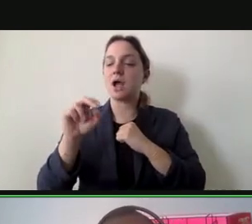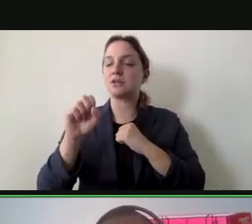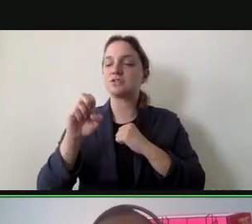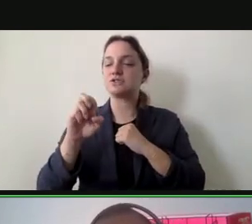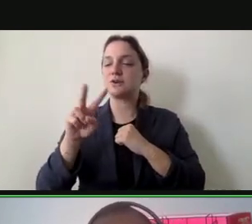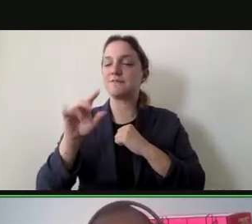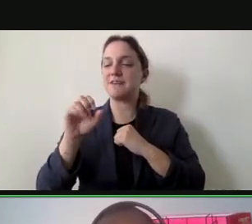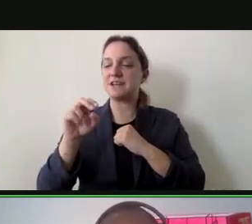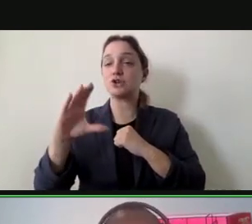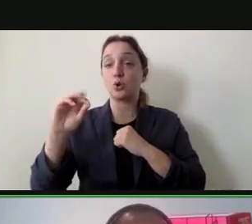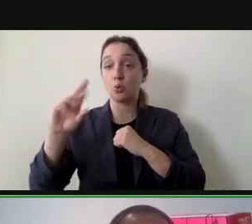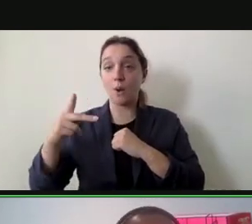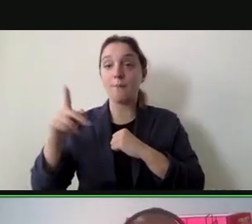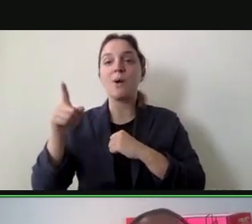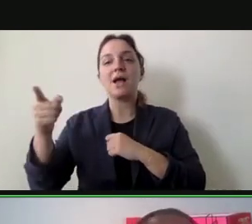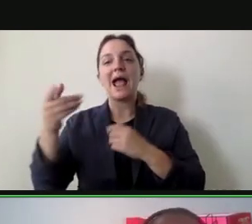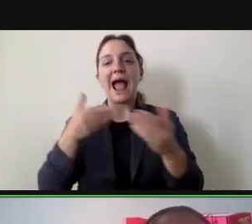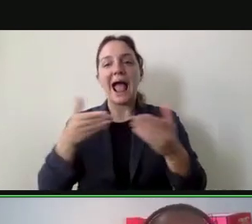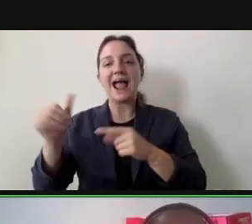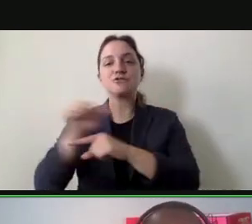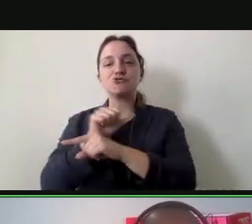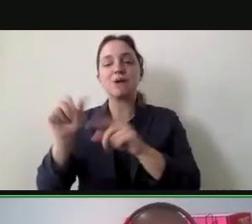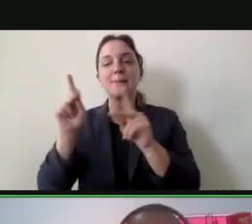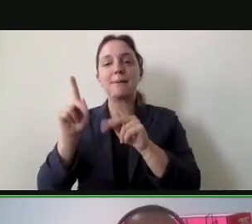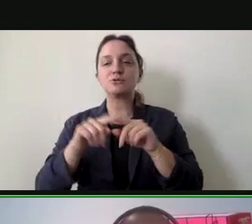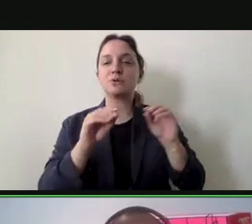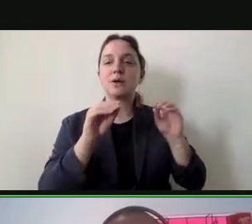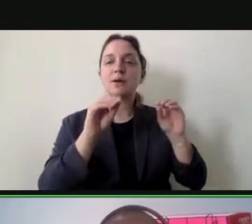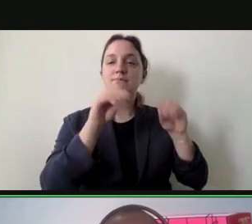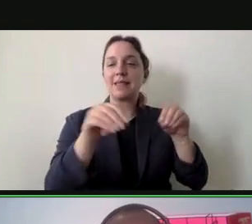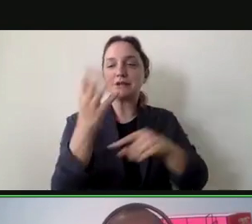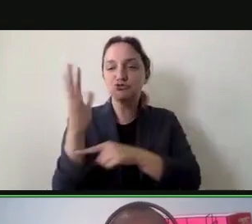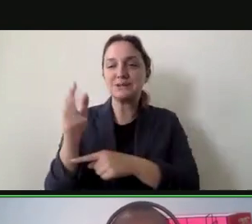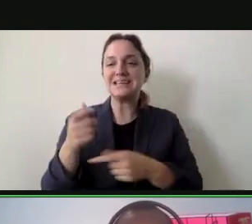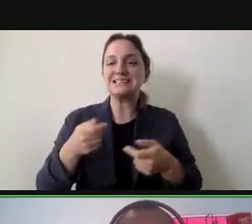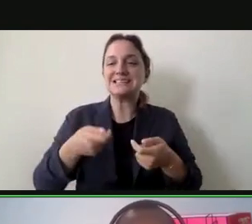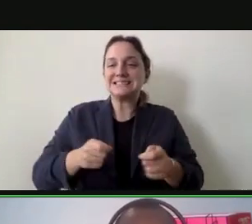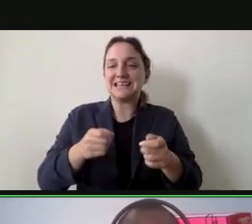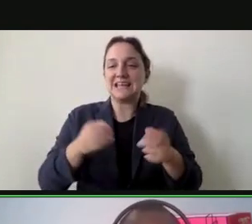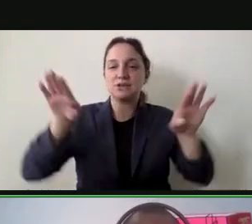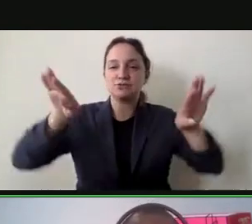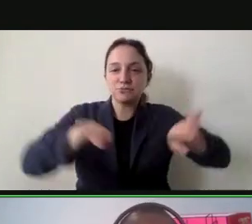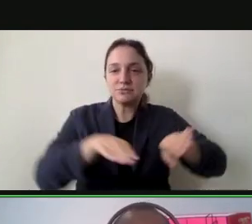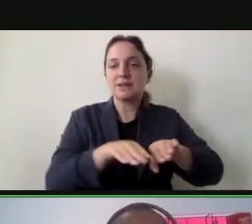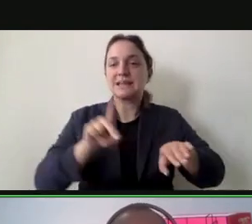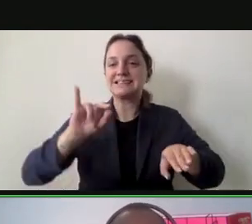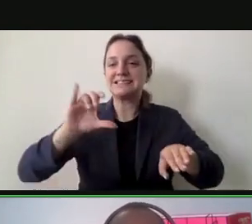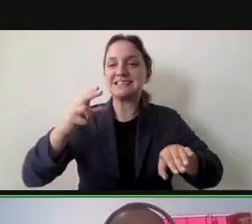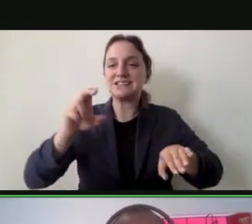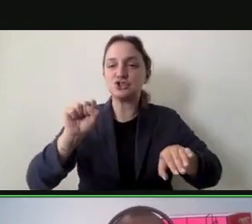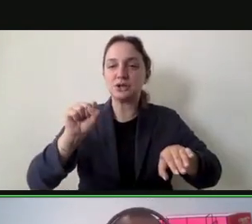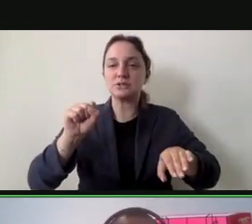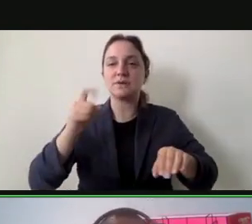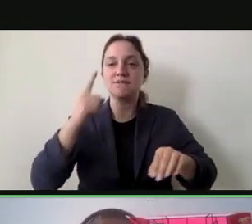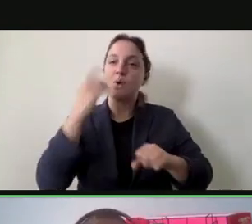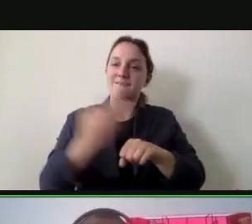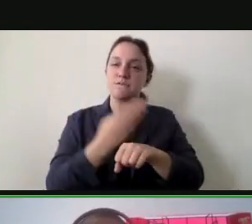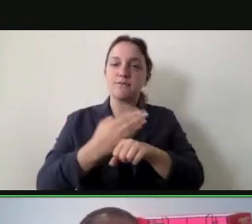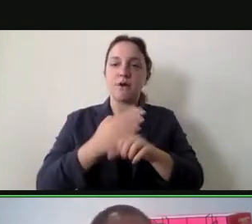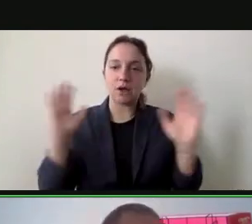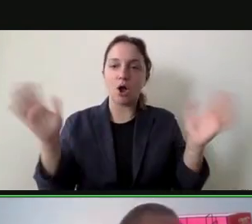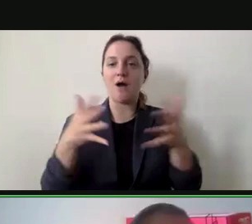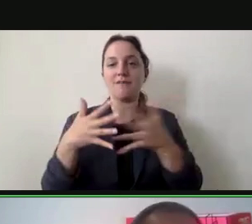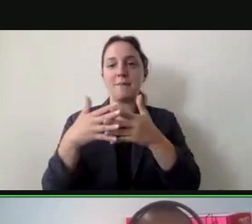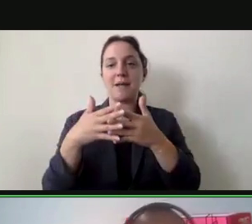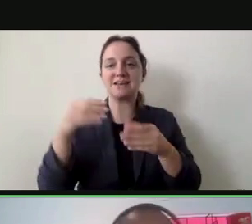hired able-bodied people to plant trees and dig ditches and kind of begin to lay the foundation for overhauling the infrastructure of America.